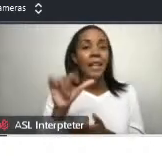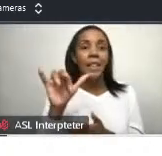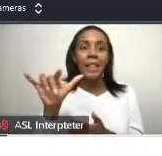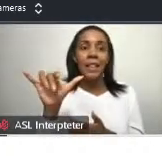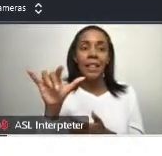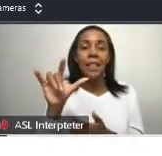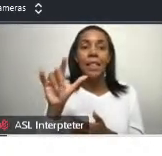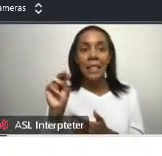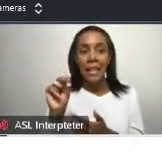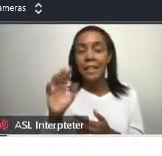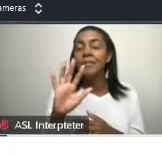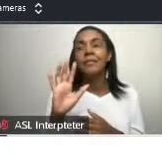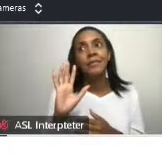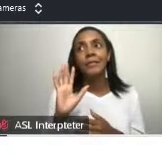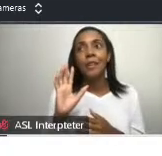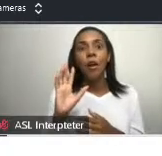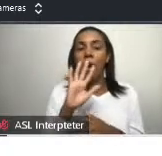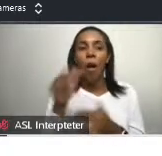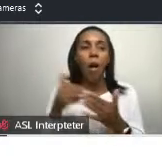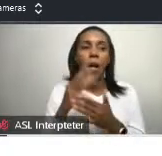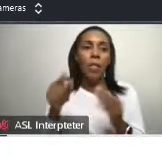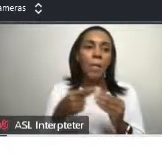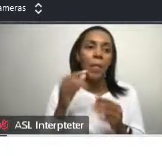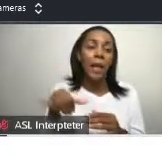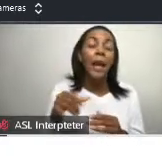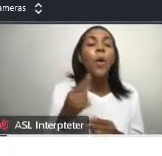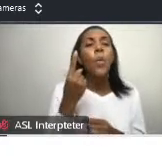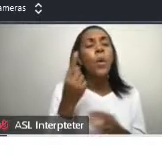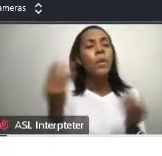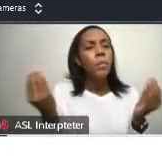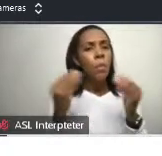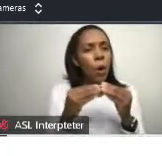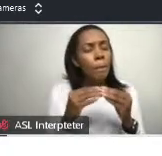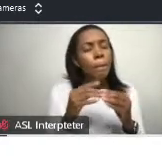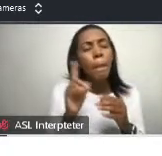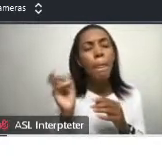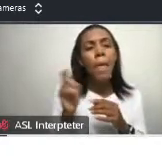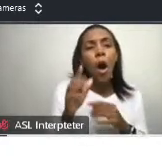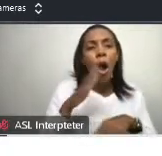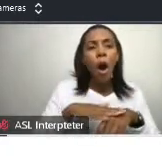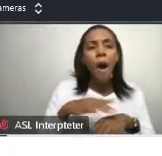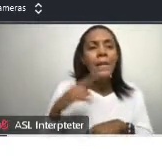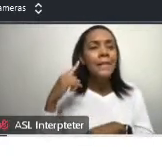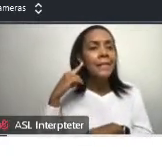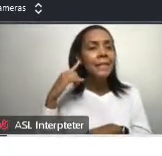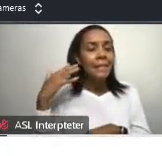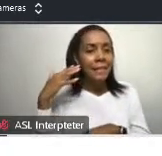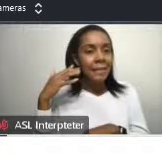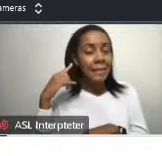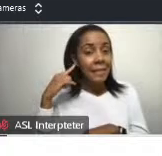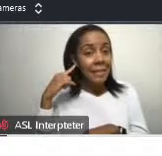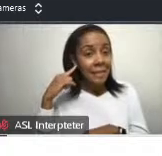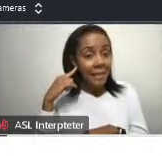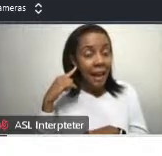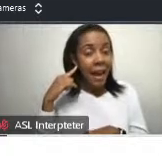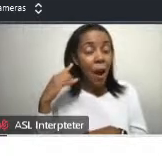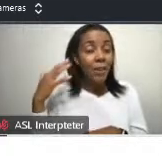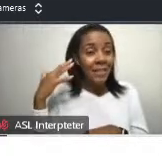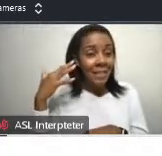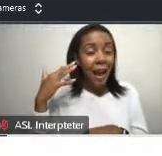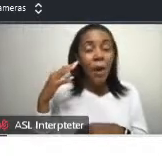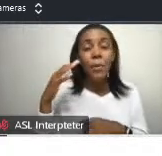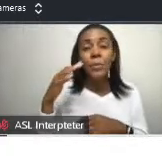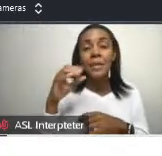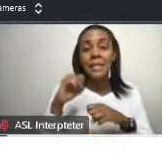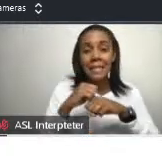do have one zoning question, which is on sound stages. A lot of it is obviously inside the sound stage itself, but we'll